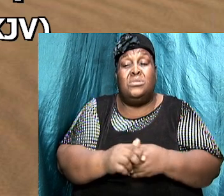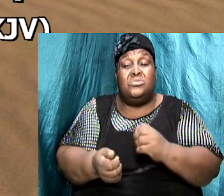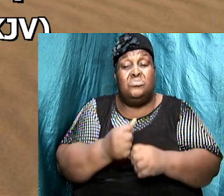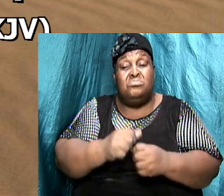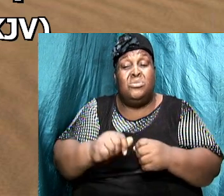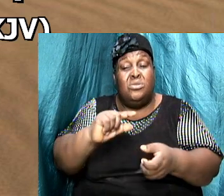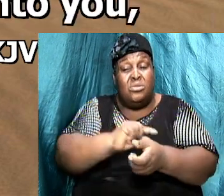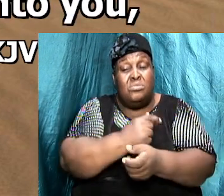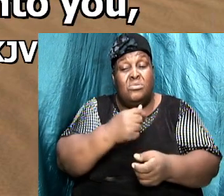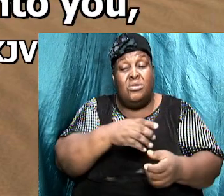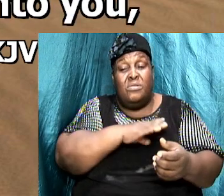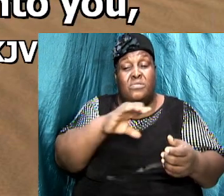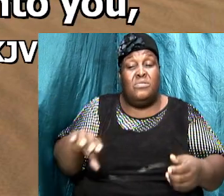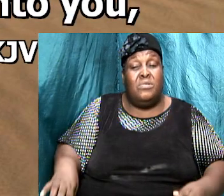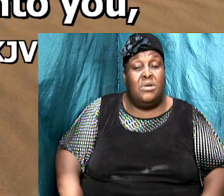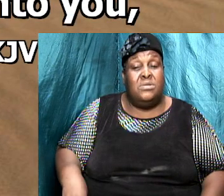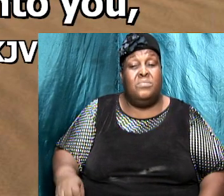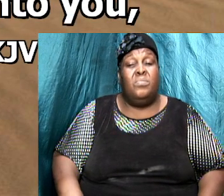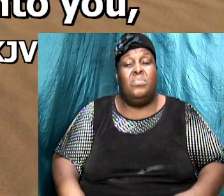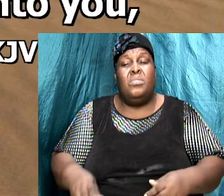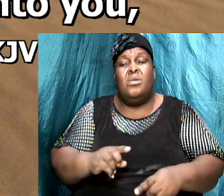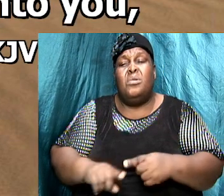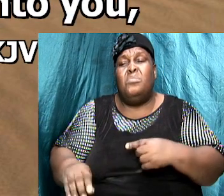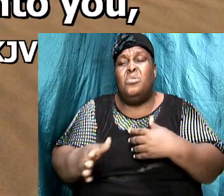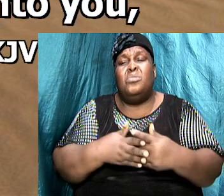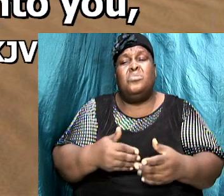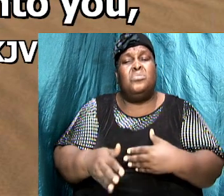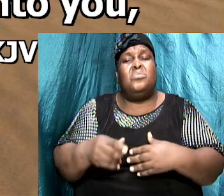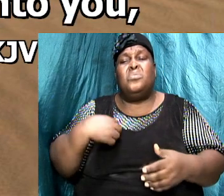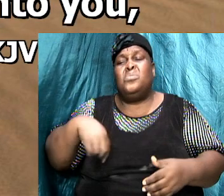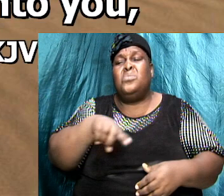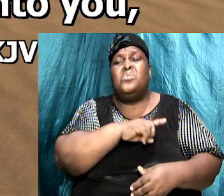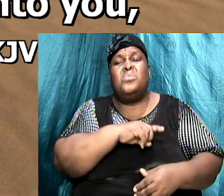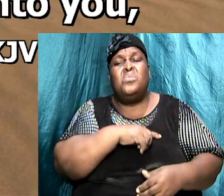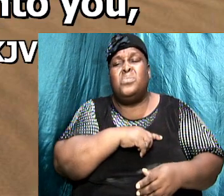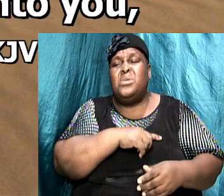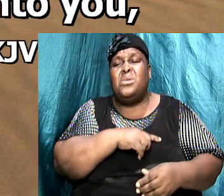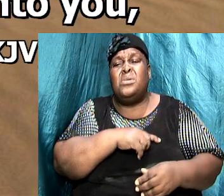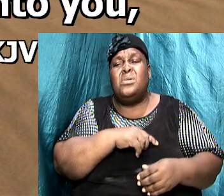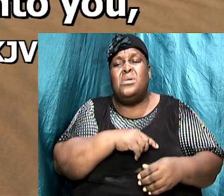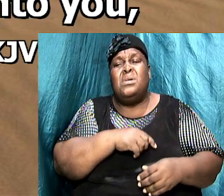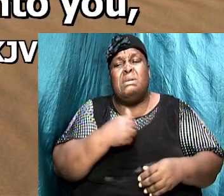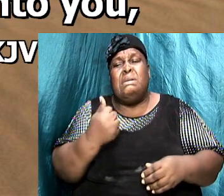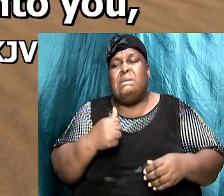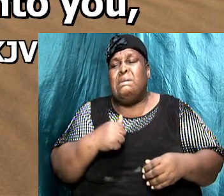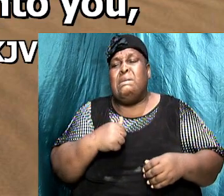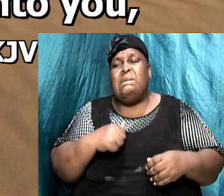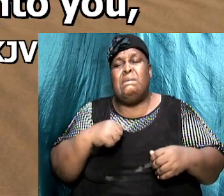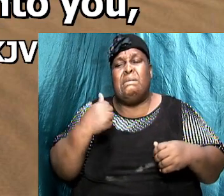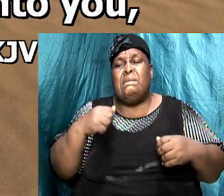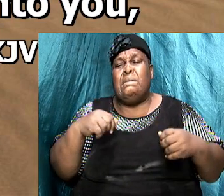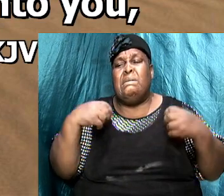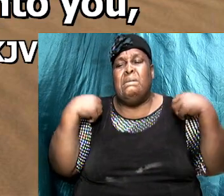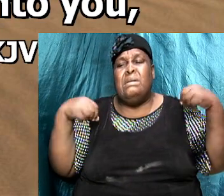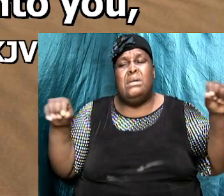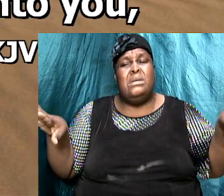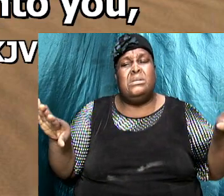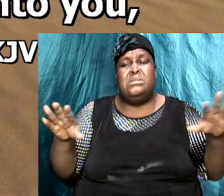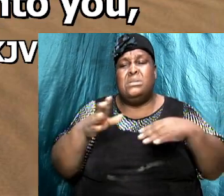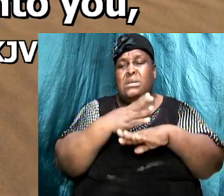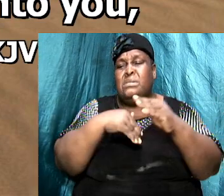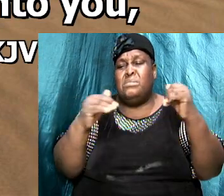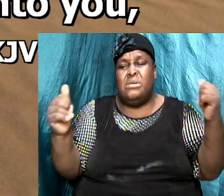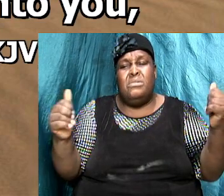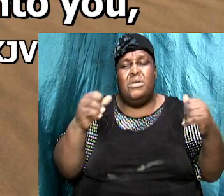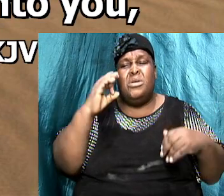Christ. But though we are an angel from heaven, preach any other gospel unto you than